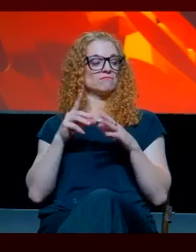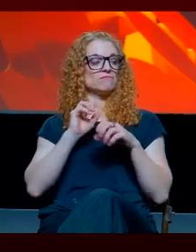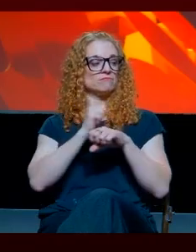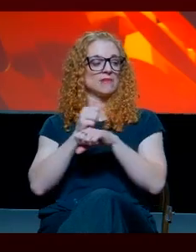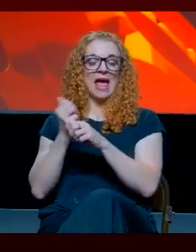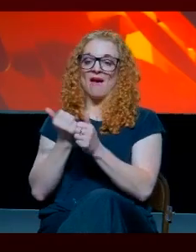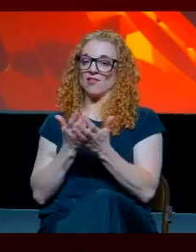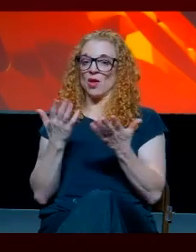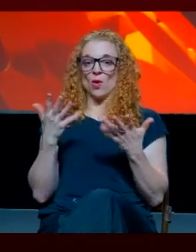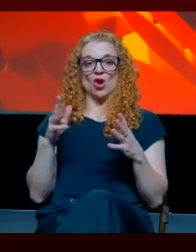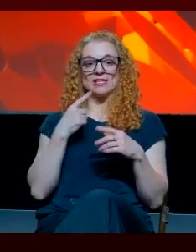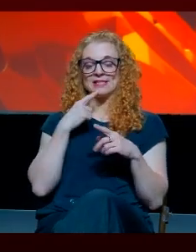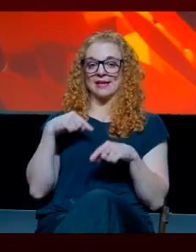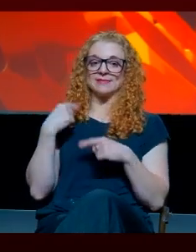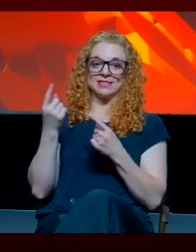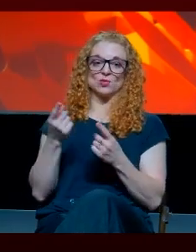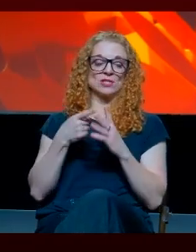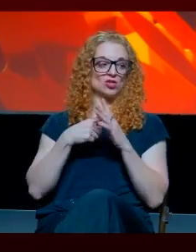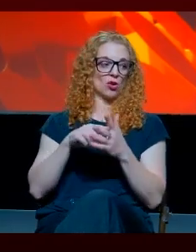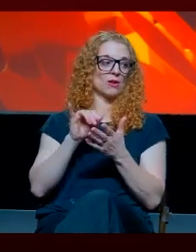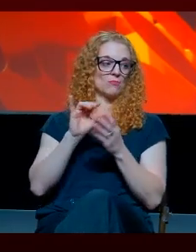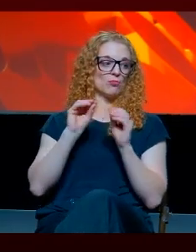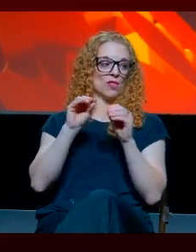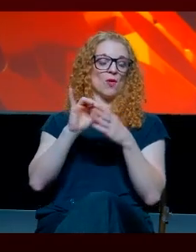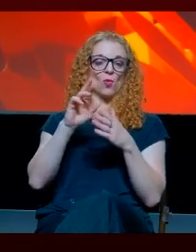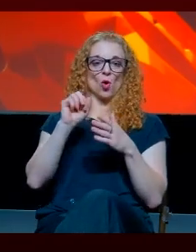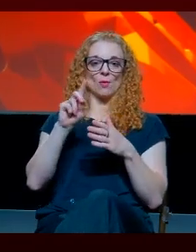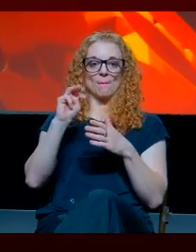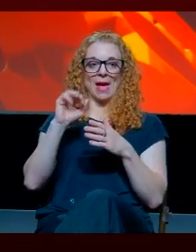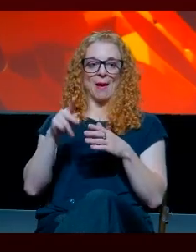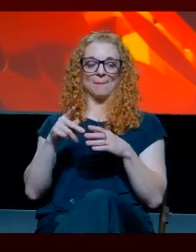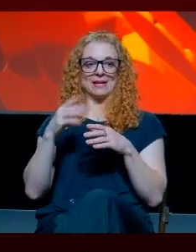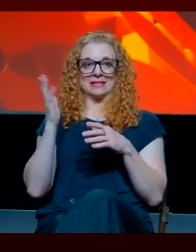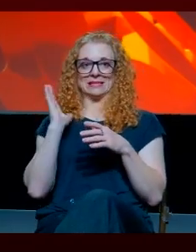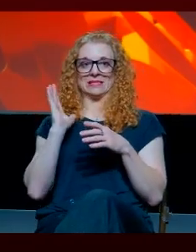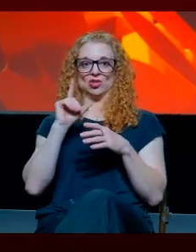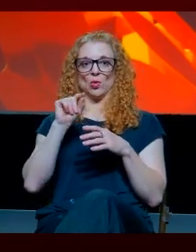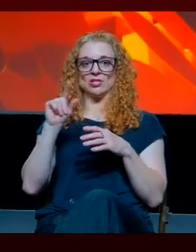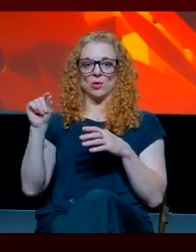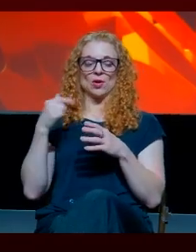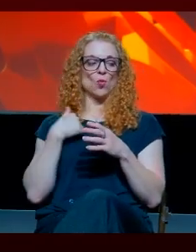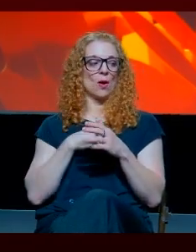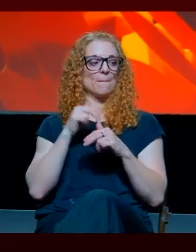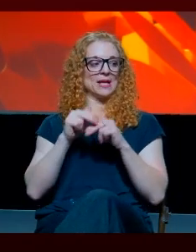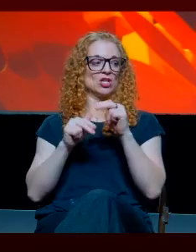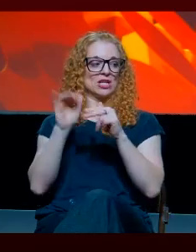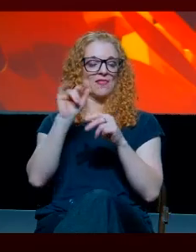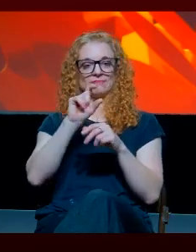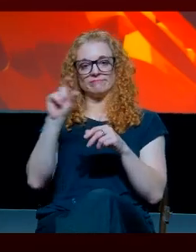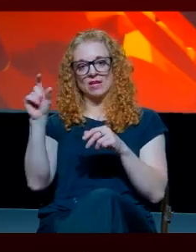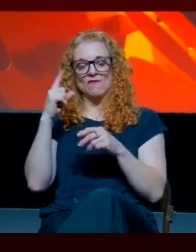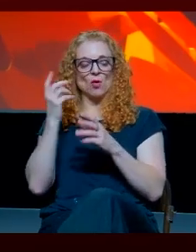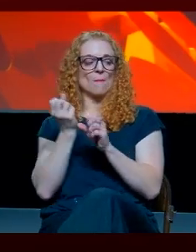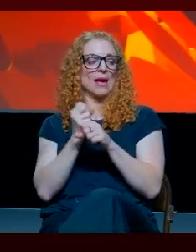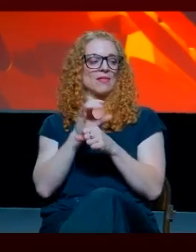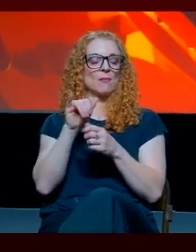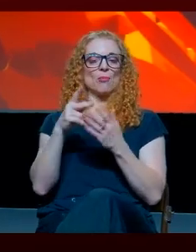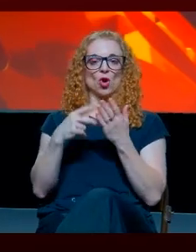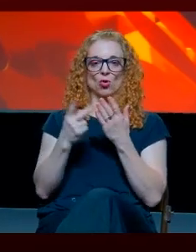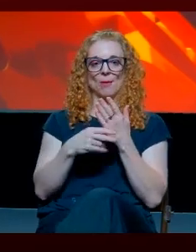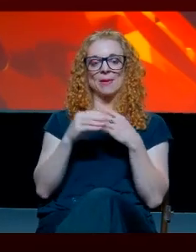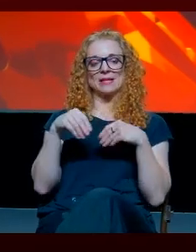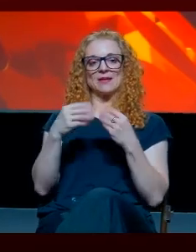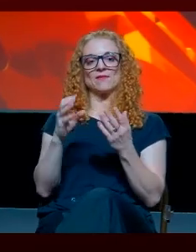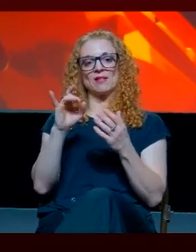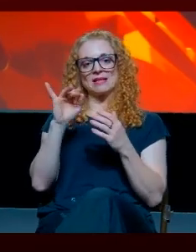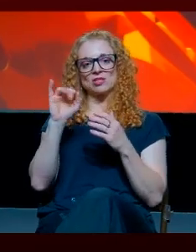we said since we started putting the roadmap out in 2020. And we're building up the stack to make programming and bringing classical and